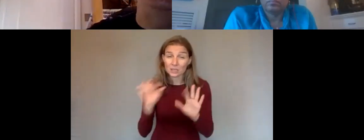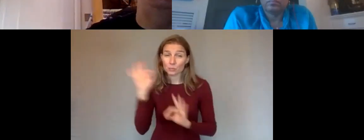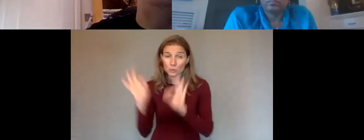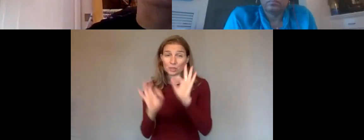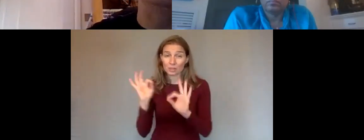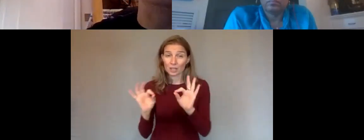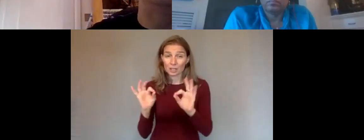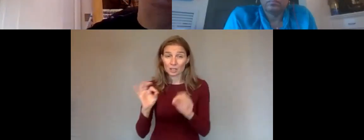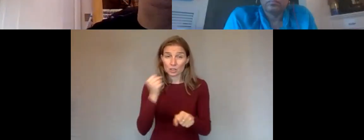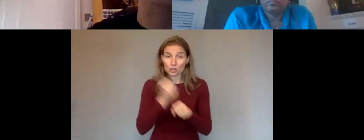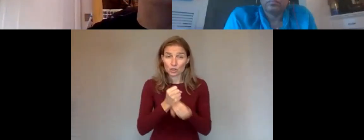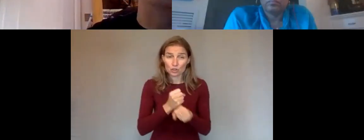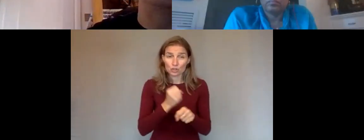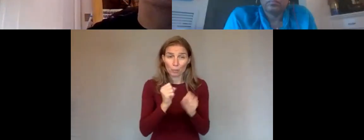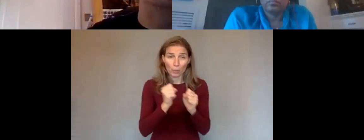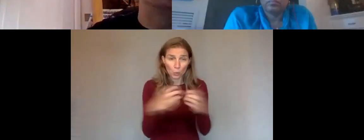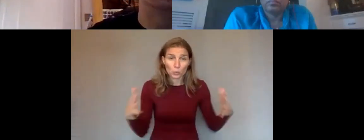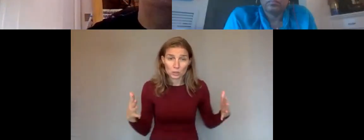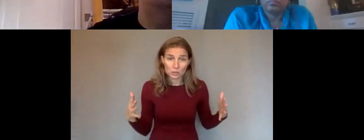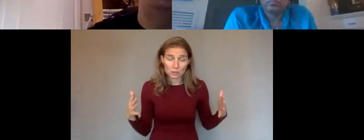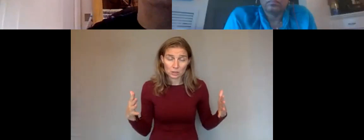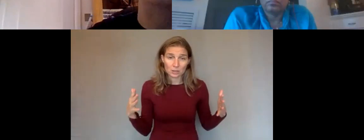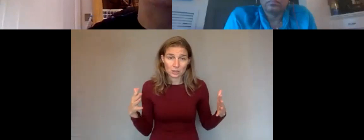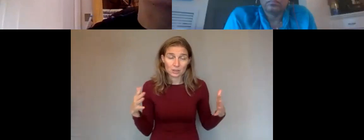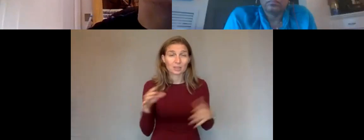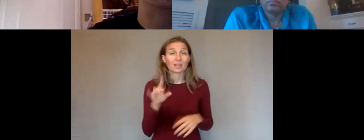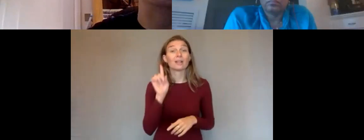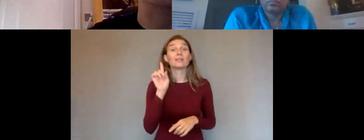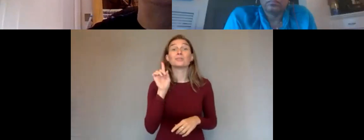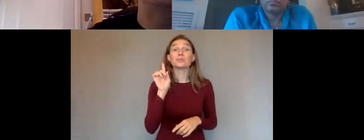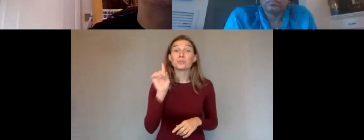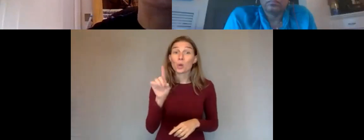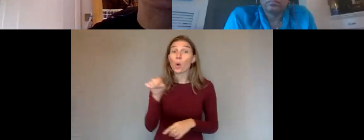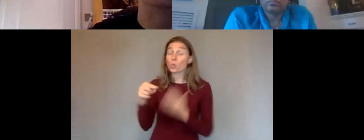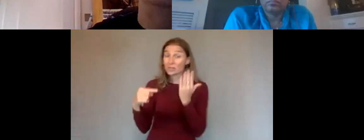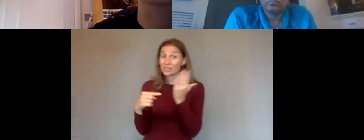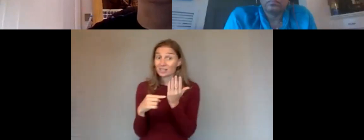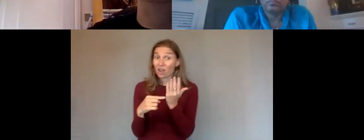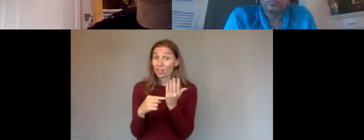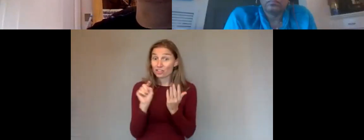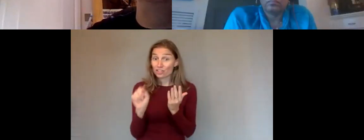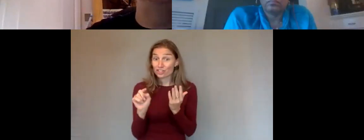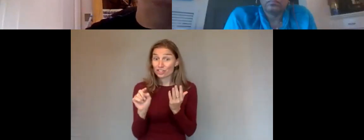really major piece of work that accompanies the development of technology that we're seeing,